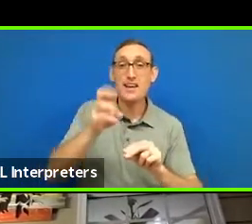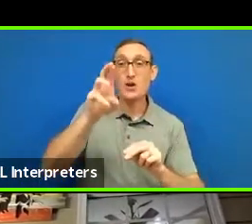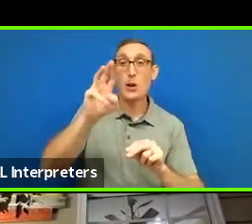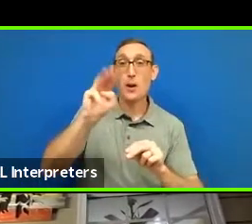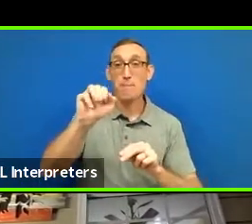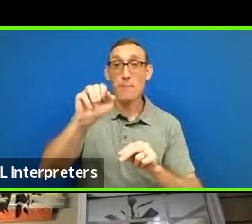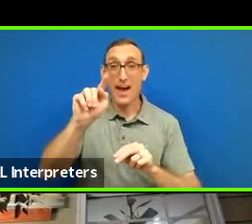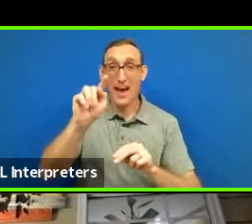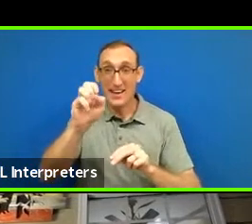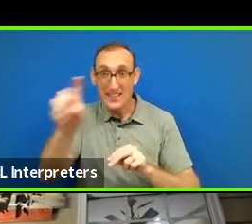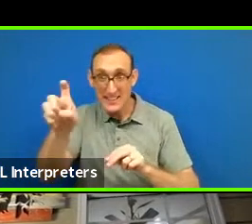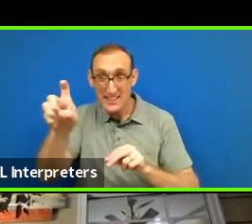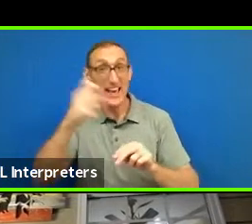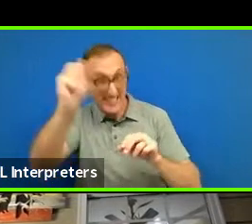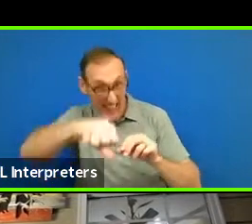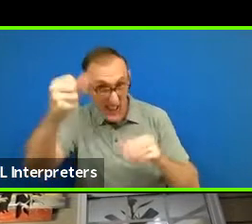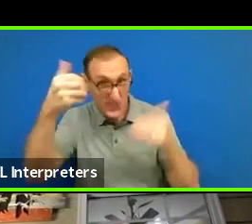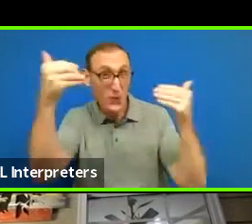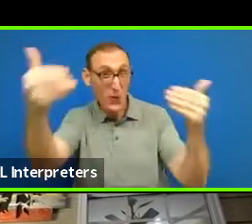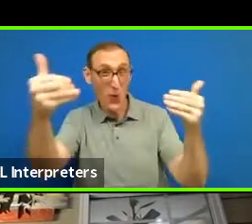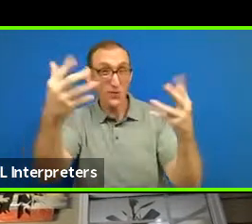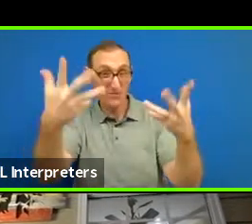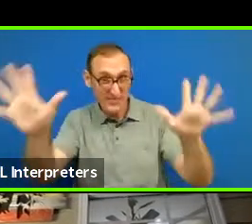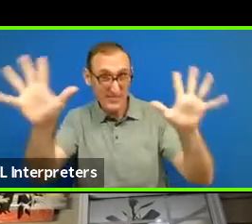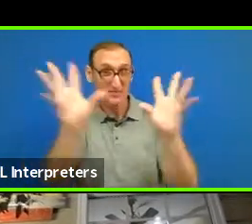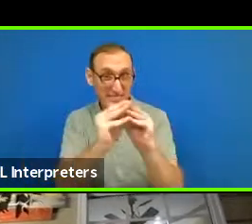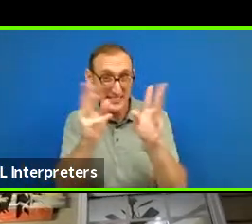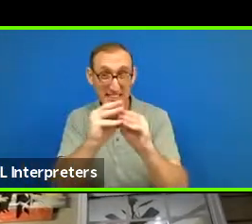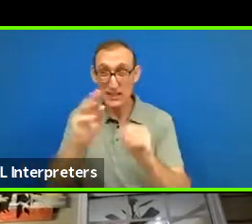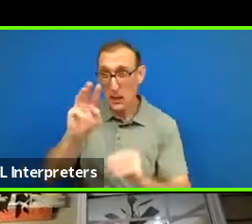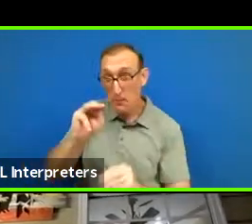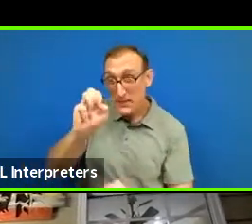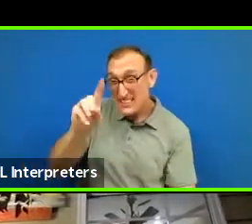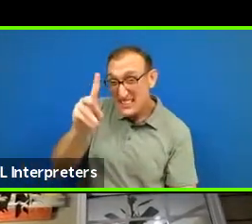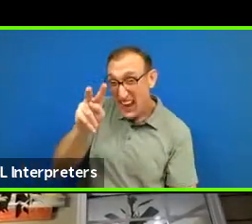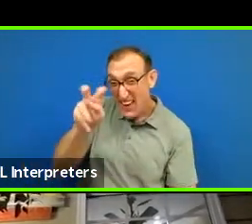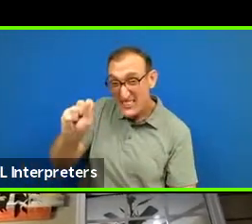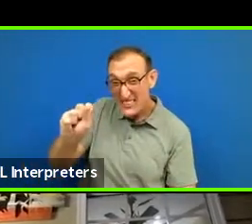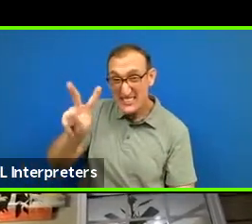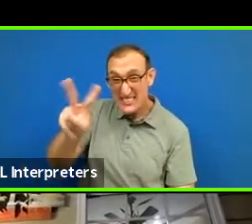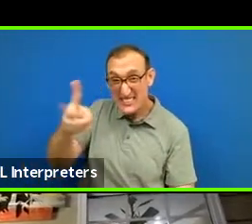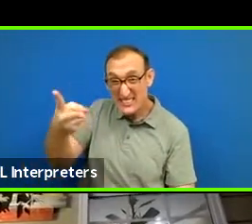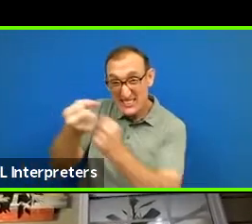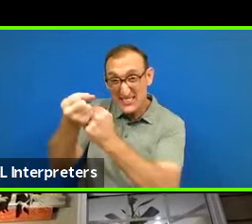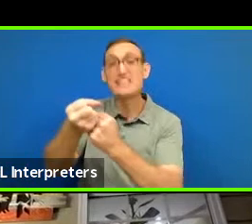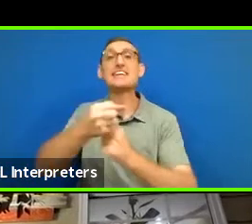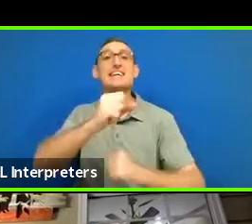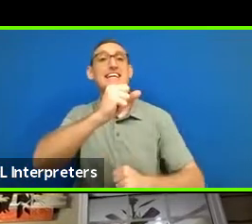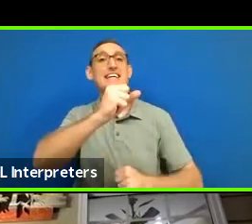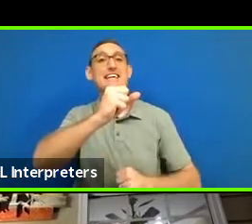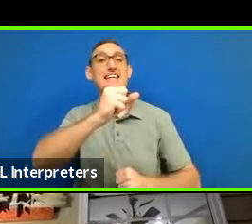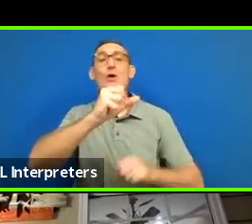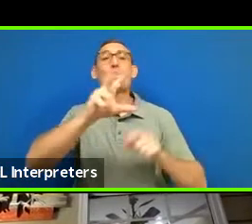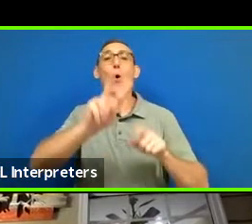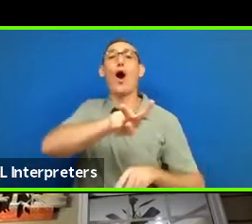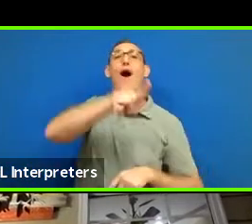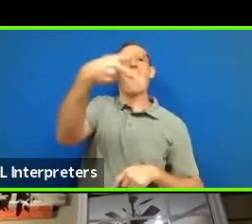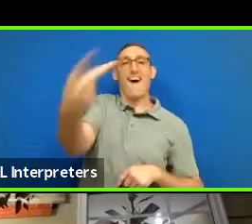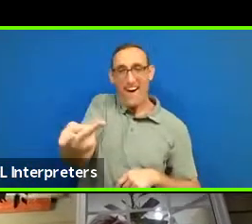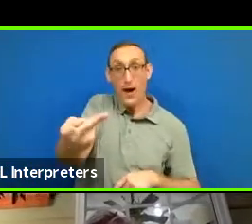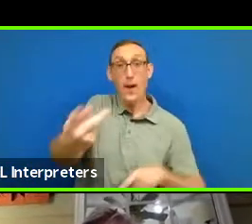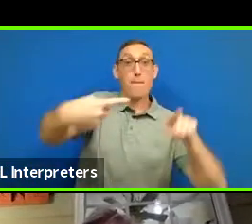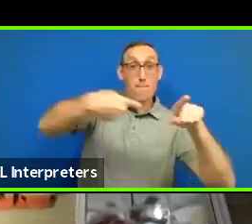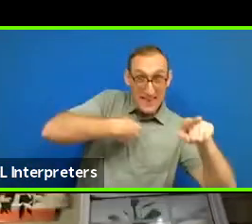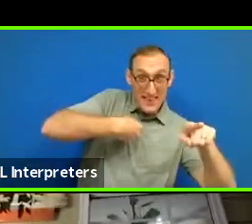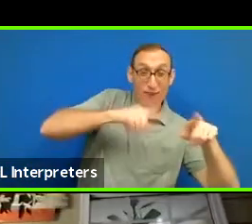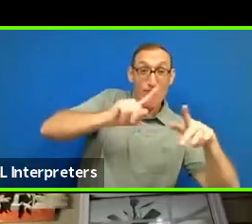motion, and Ms. Davis, maybe? I Make the made the second. motion and Dr. I'm sorry, Ms. Davis. I'm